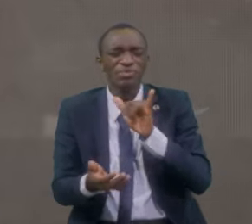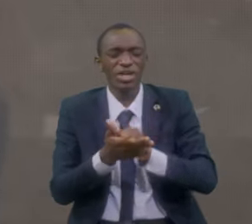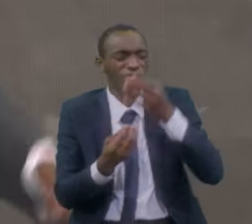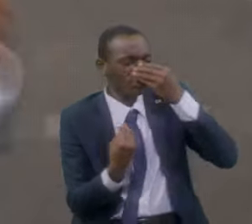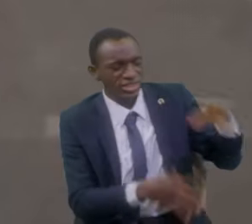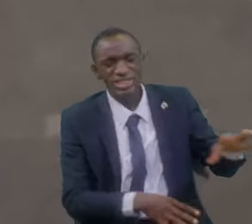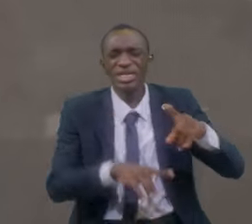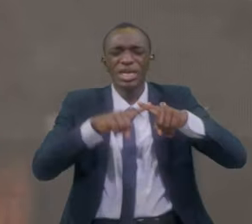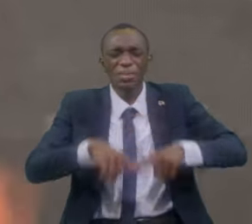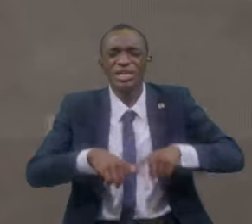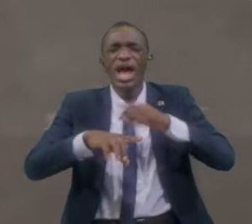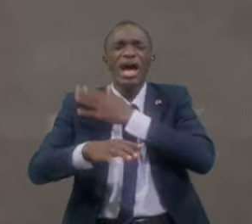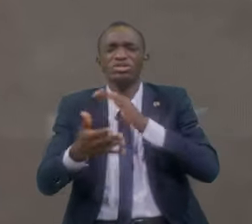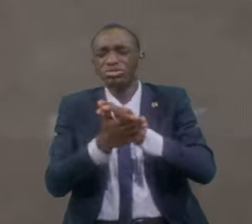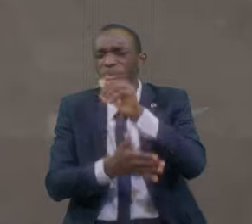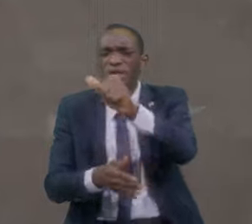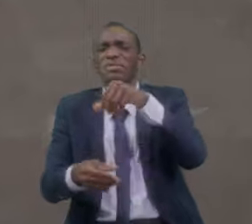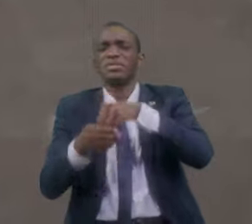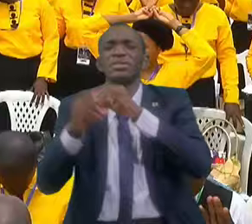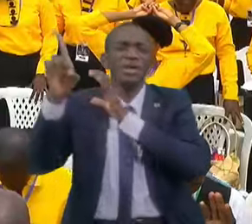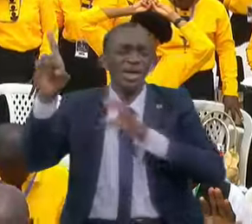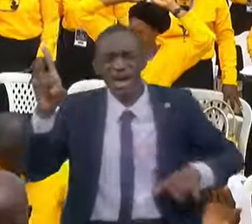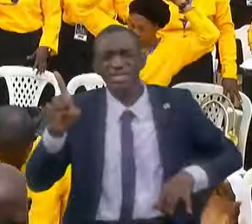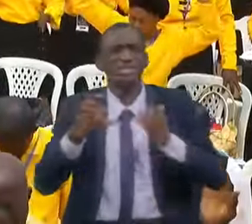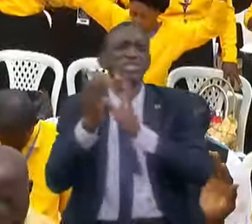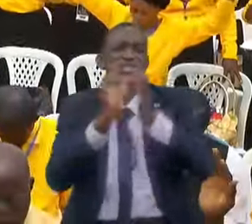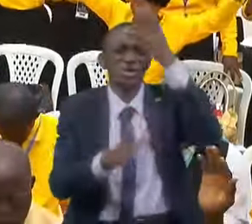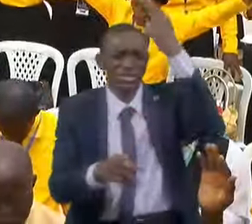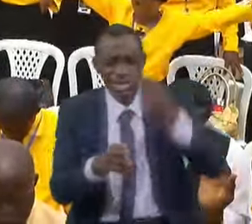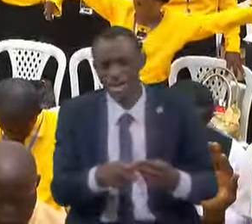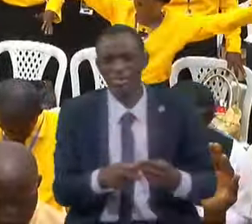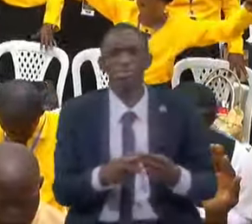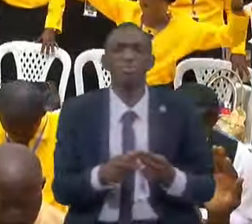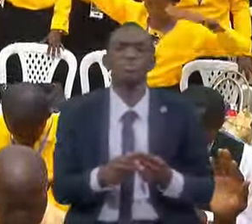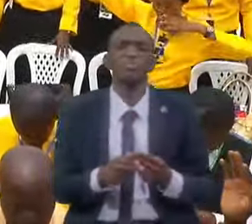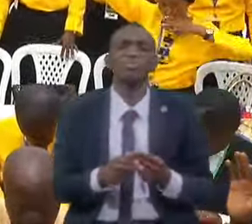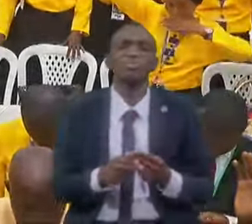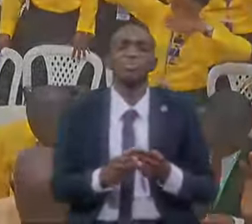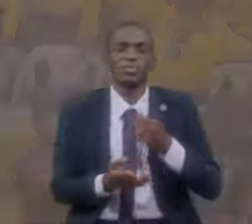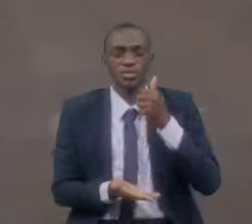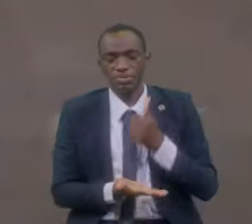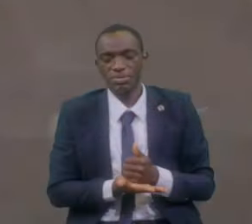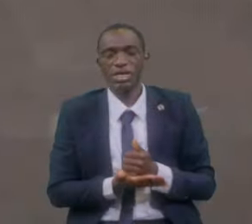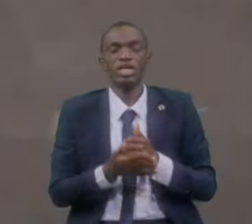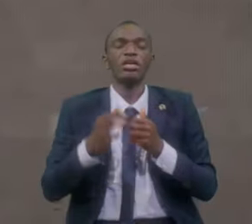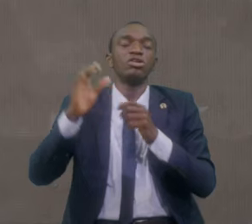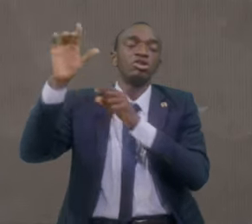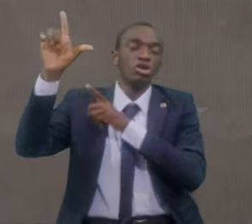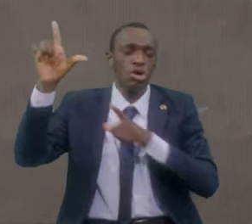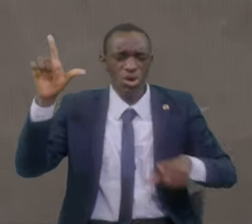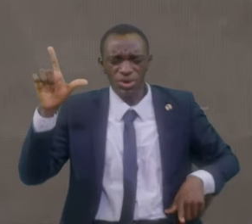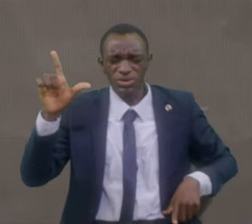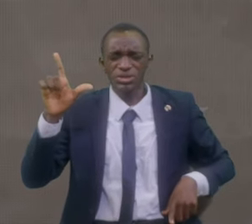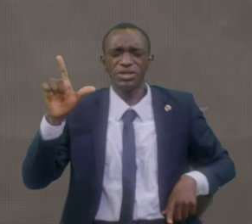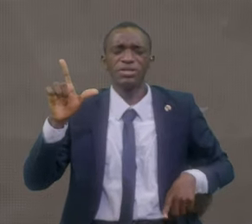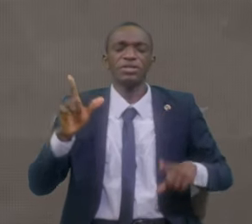having faith in Christ, in Jesus' name. Amen. And Lord, the grace